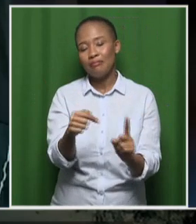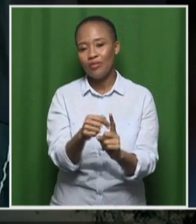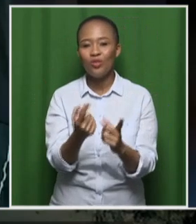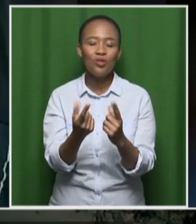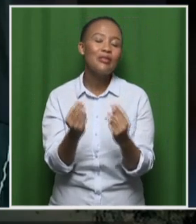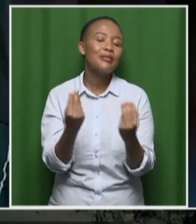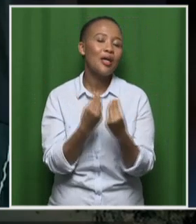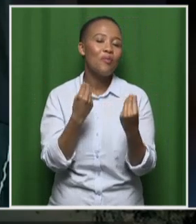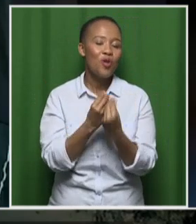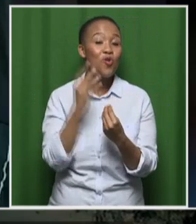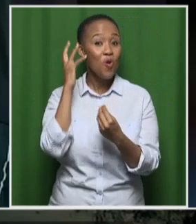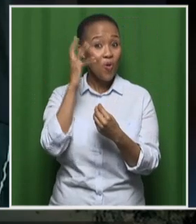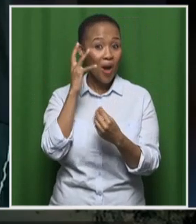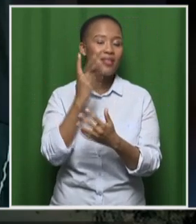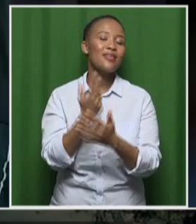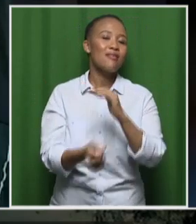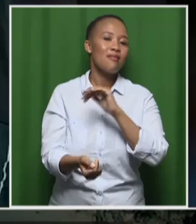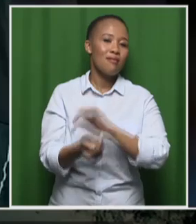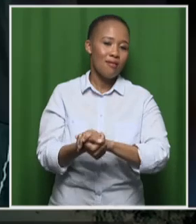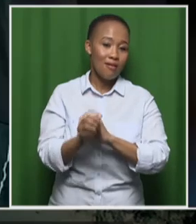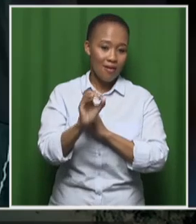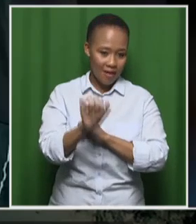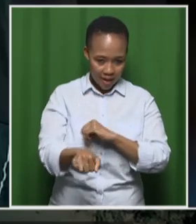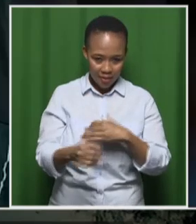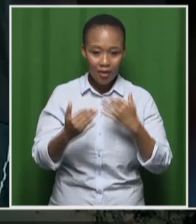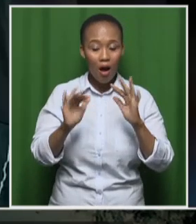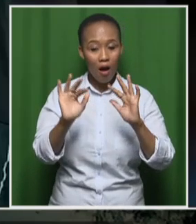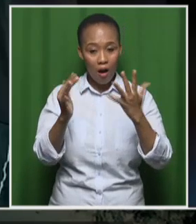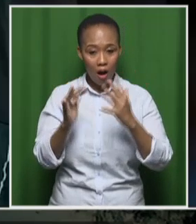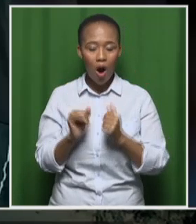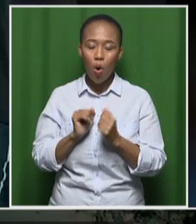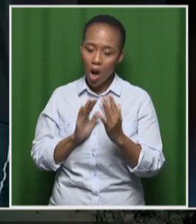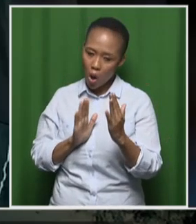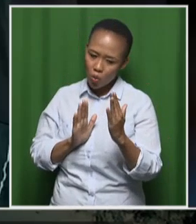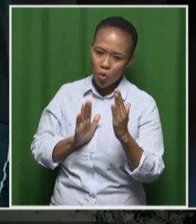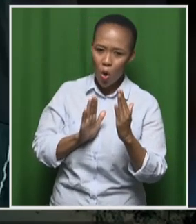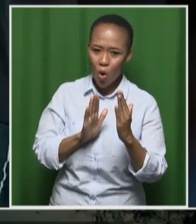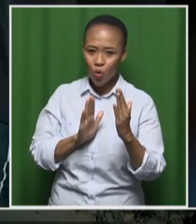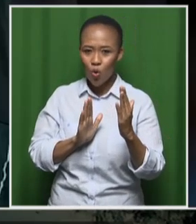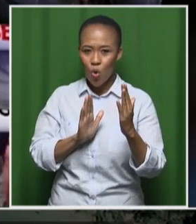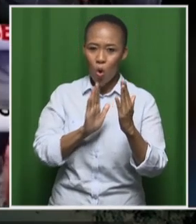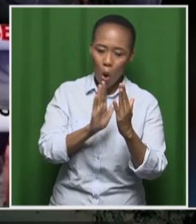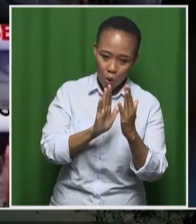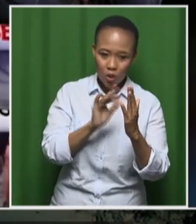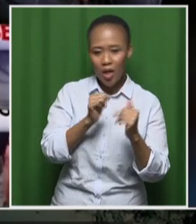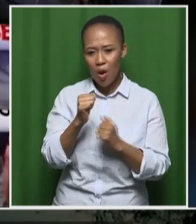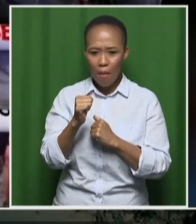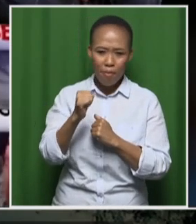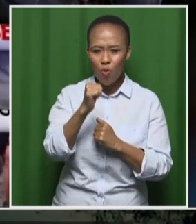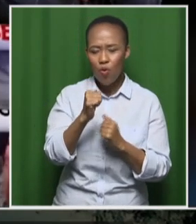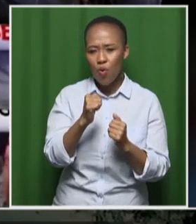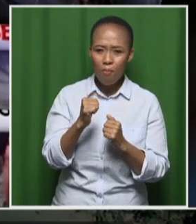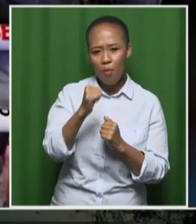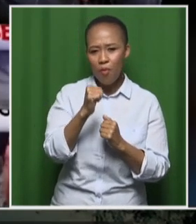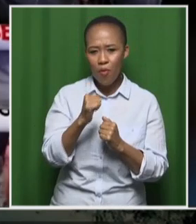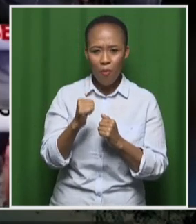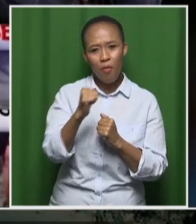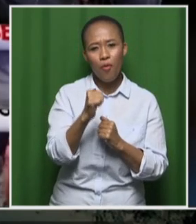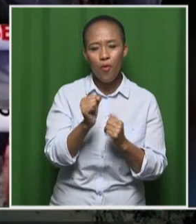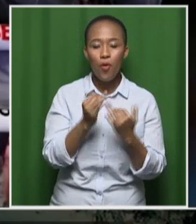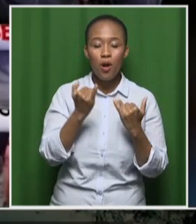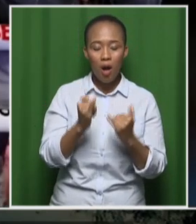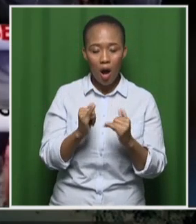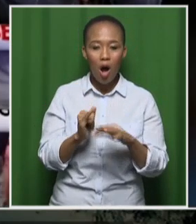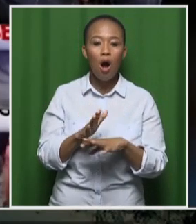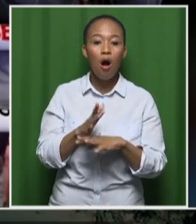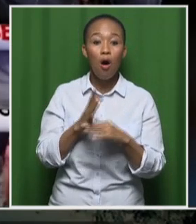the whole game plan and strategy was to work in the pocket, get in close, shorten up those punches, hurt Curiel to the body, slow him down,